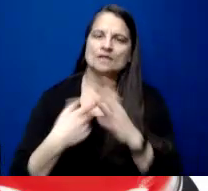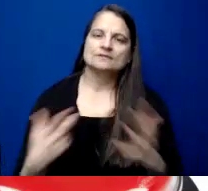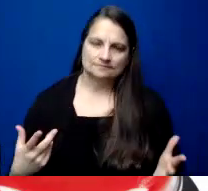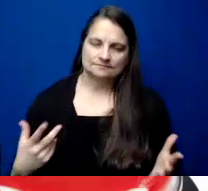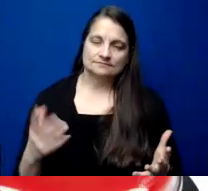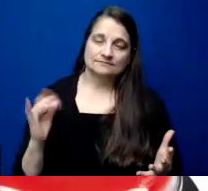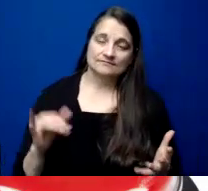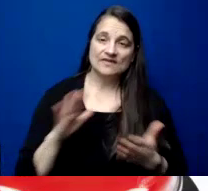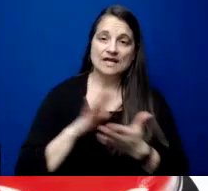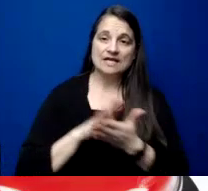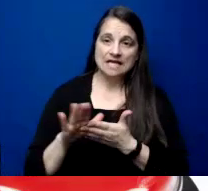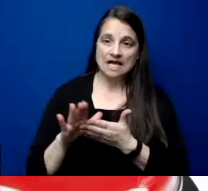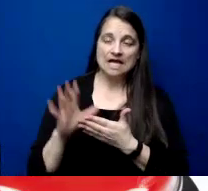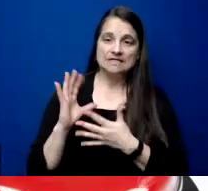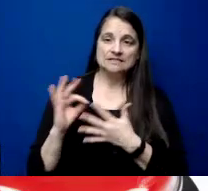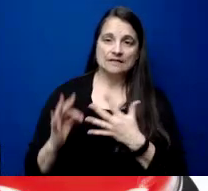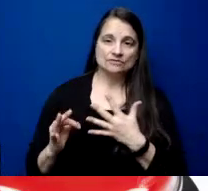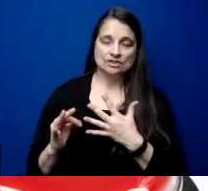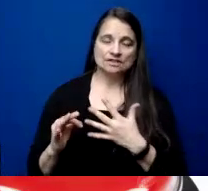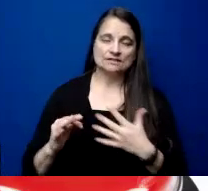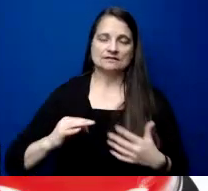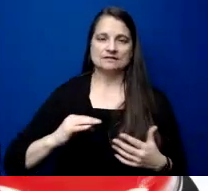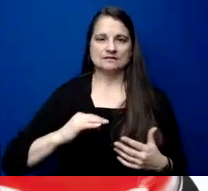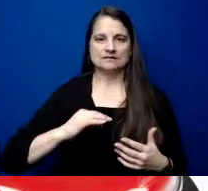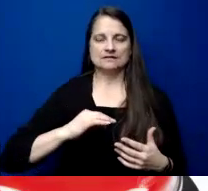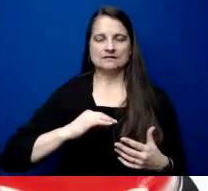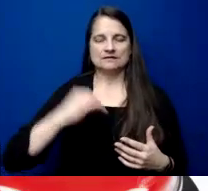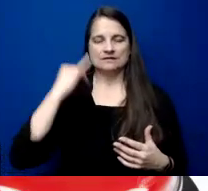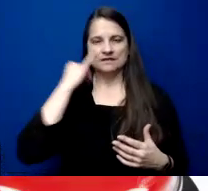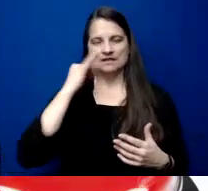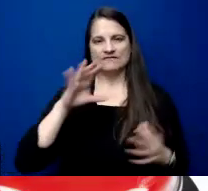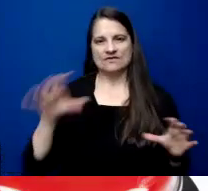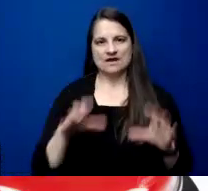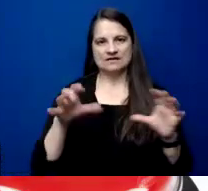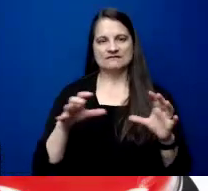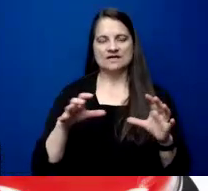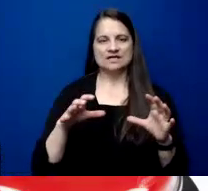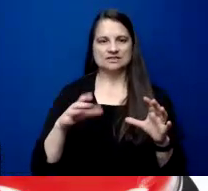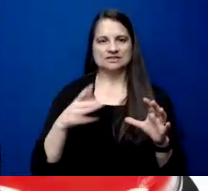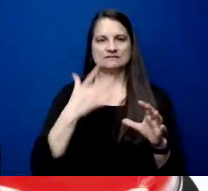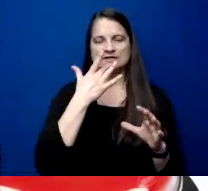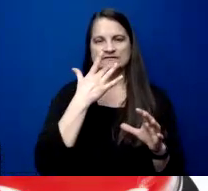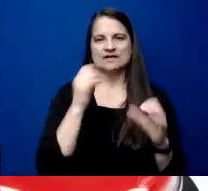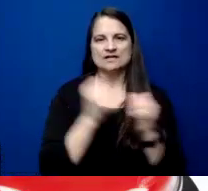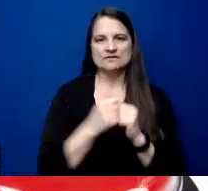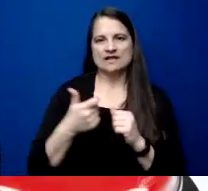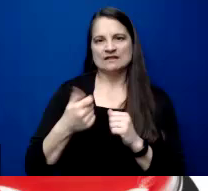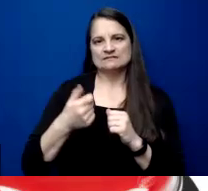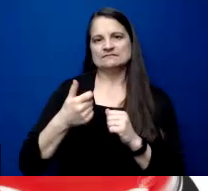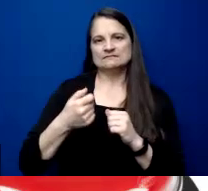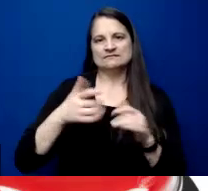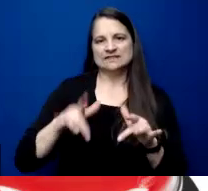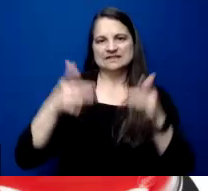nice option if you know your preferred activation method is with a lighter motor